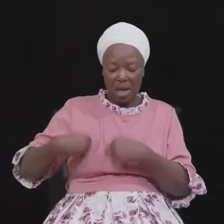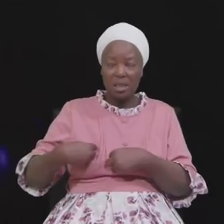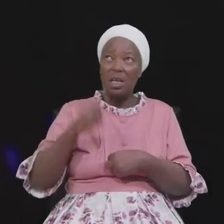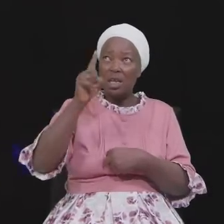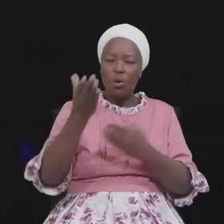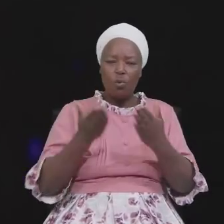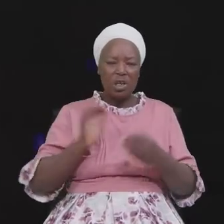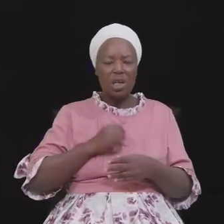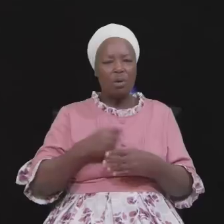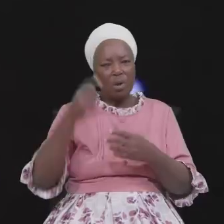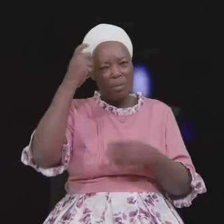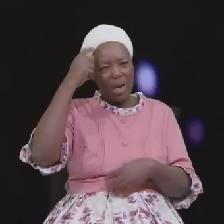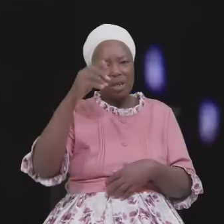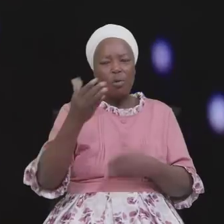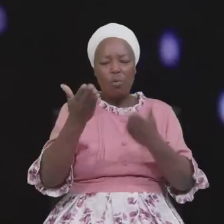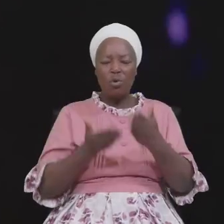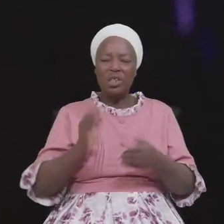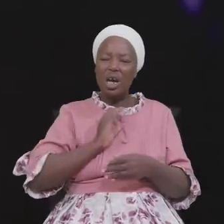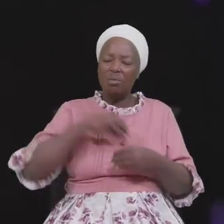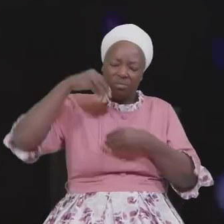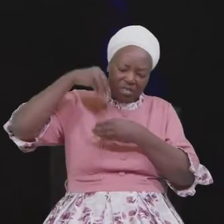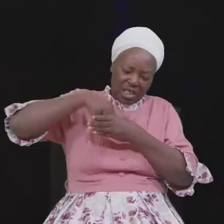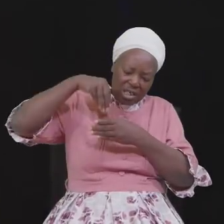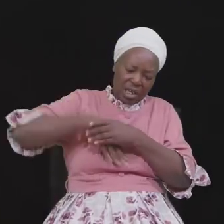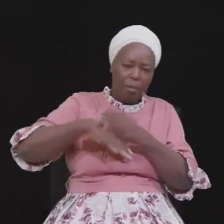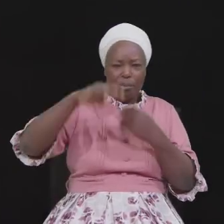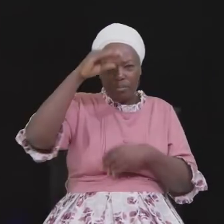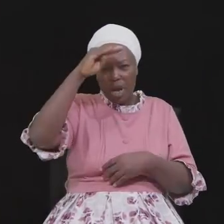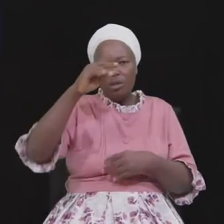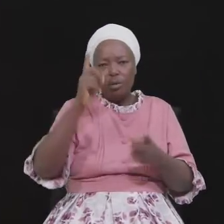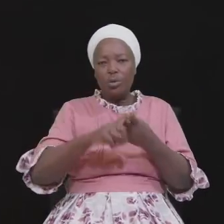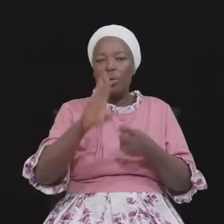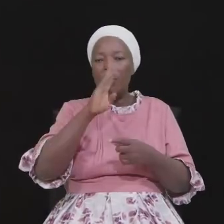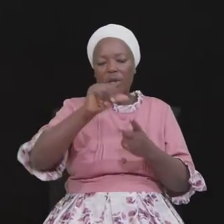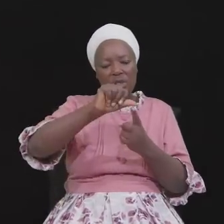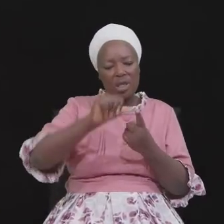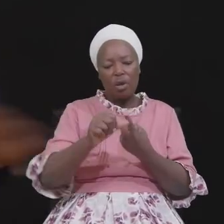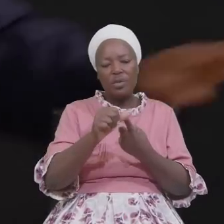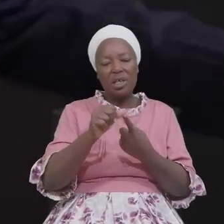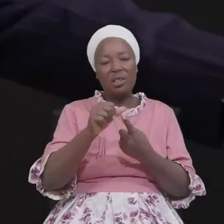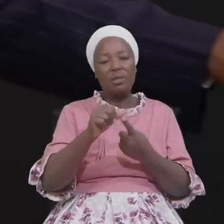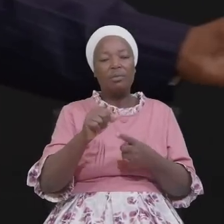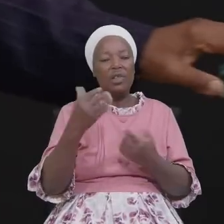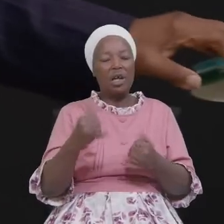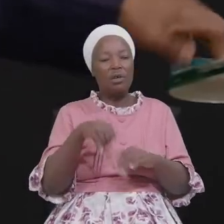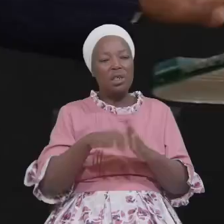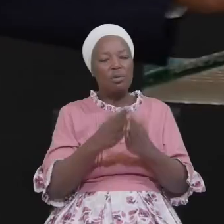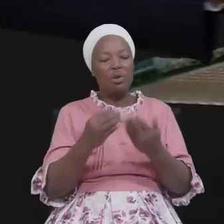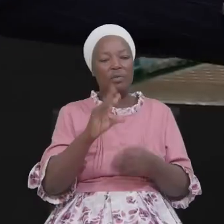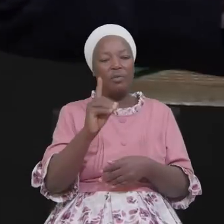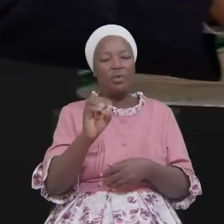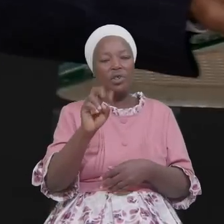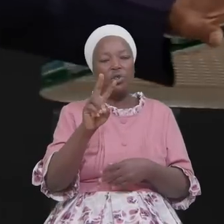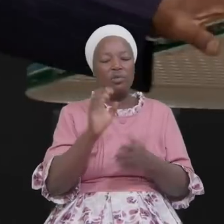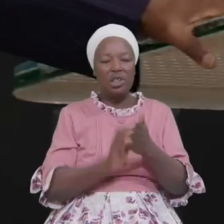their mind. He wanted their inner man to be circumcised. Deuteronomy chapter 30, and I'm reading